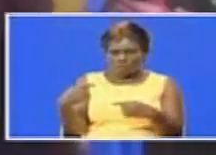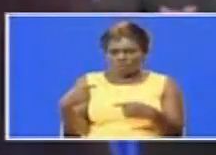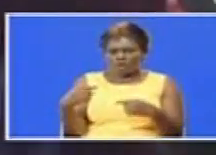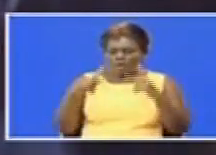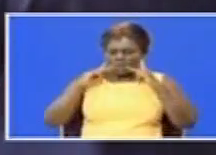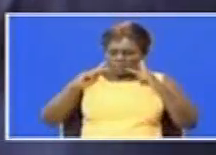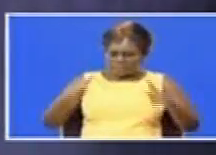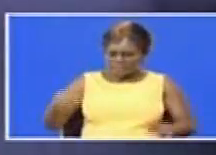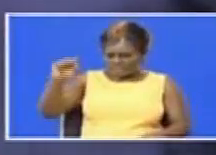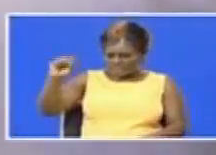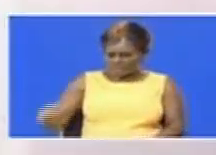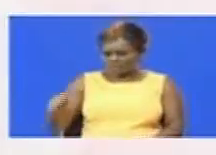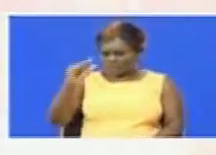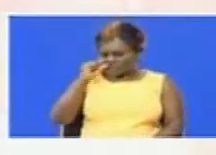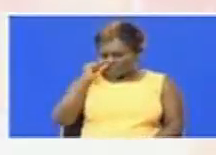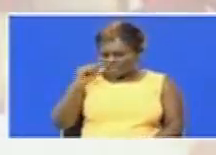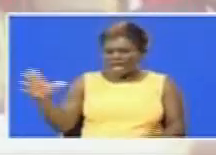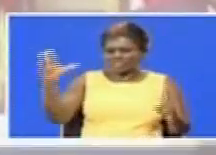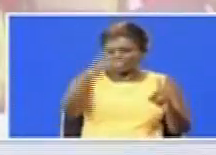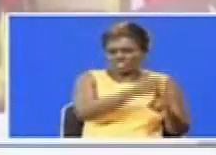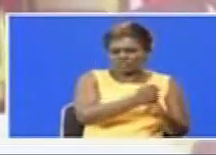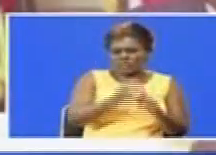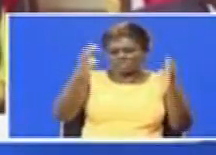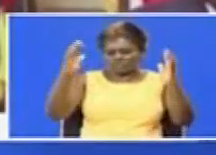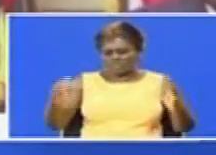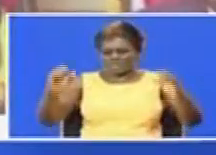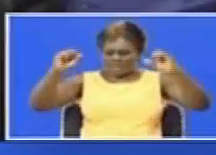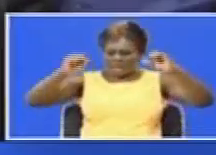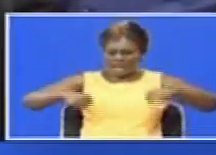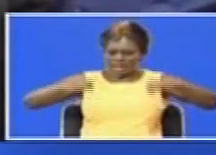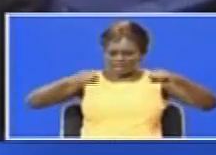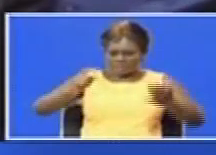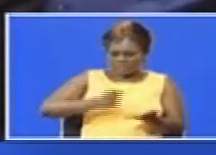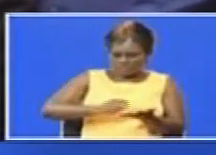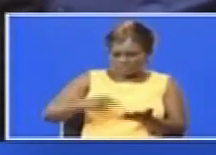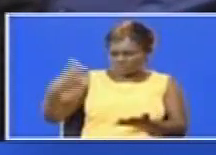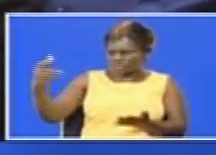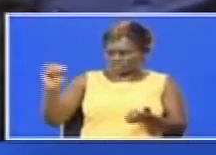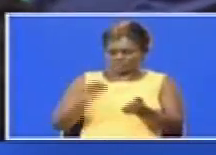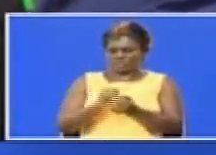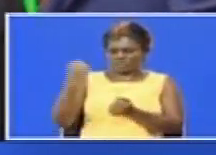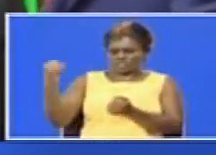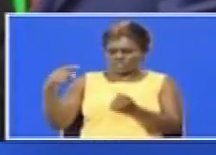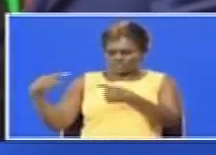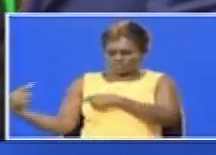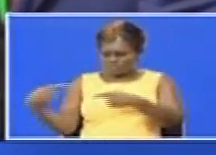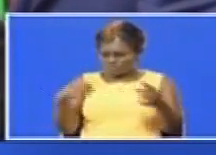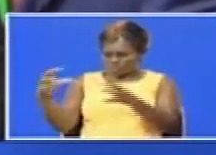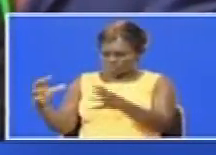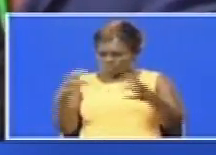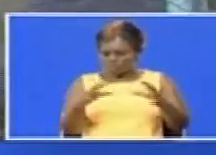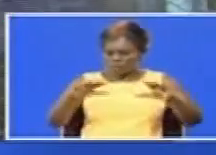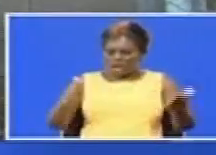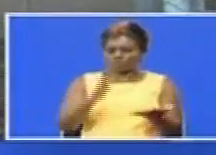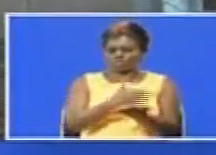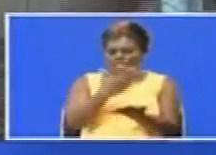peace in South Sudan has taken a bold step forward for the peace agreement signed in August 2015. Warring factions have agreed on how to